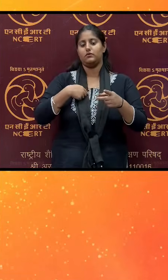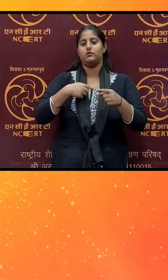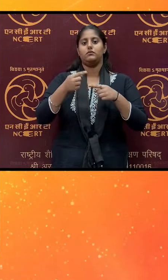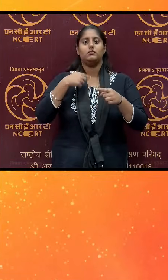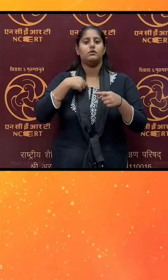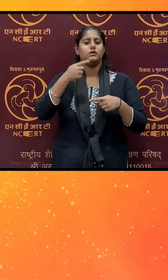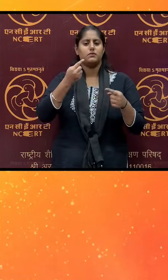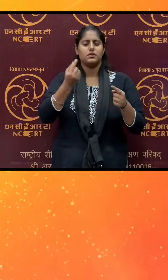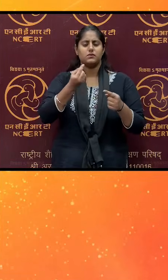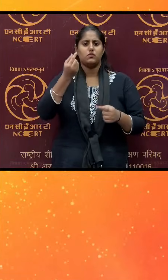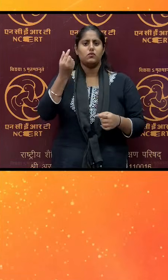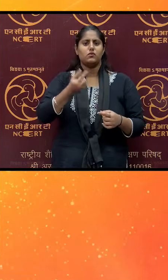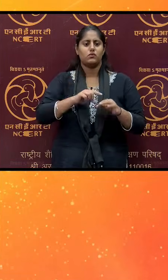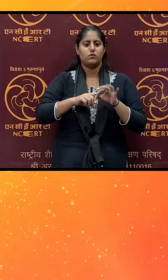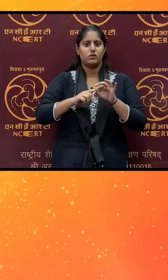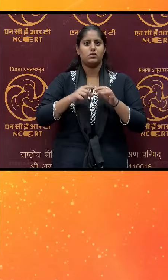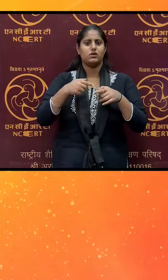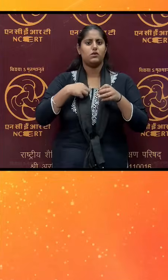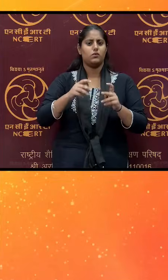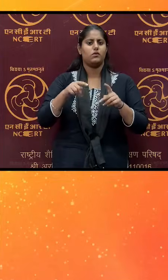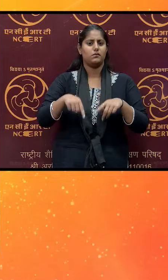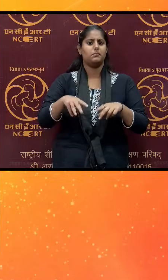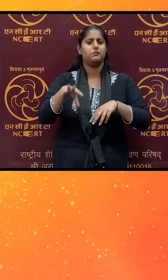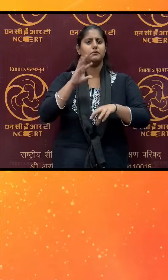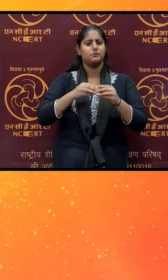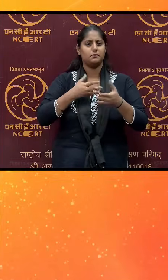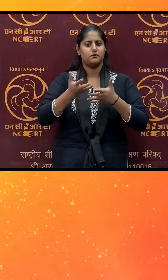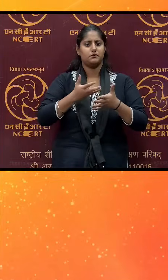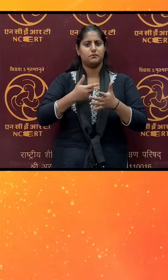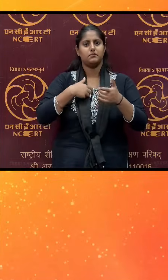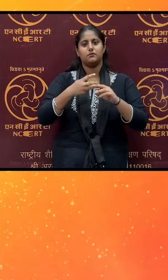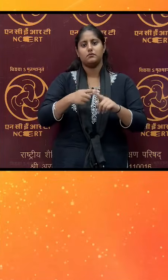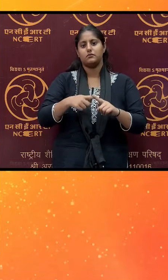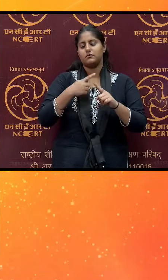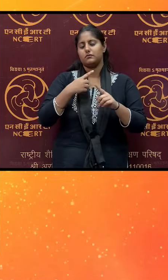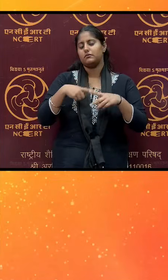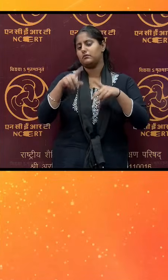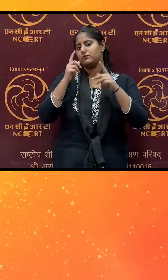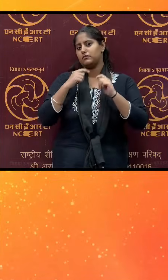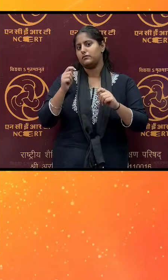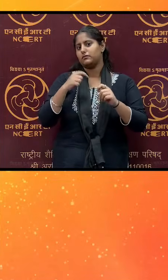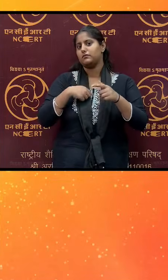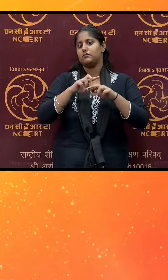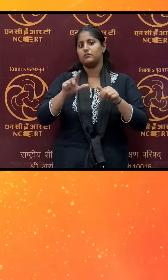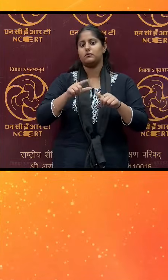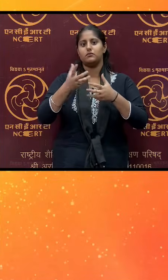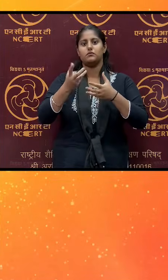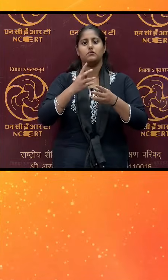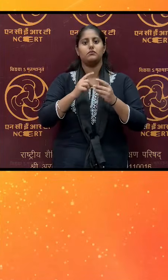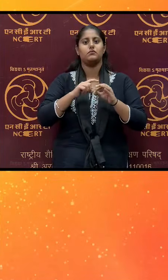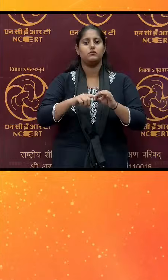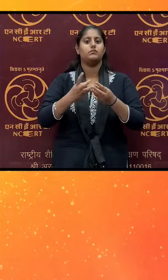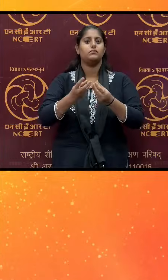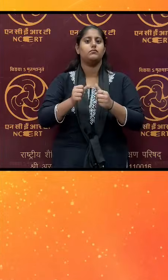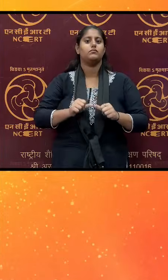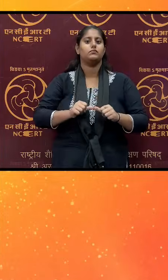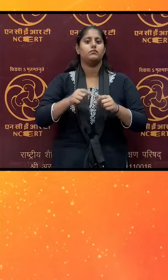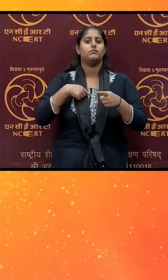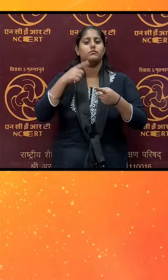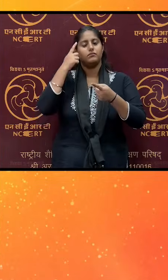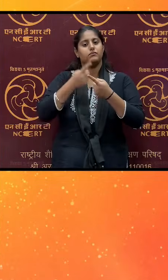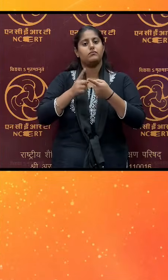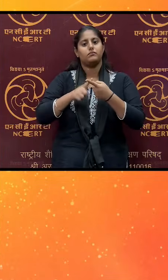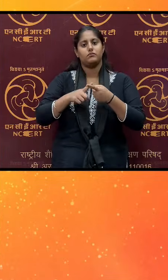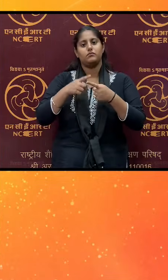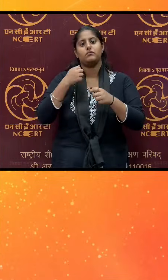mind, and definitely we will go ahead and try to resolve all these questions, queries, answers with our expert, with our guest